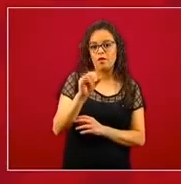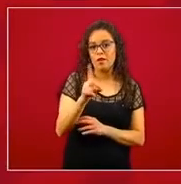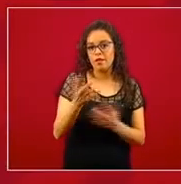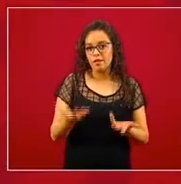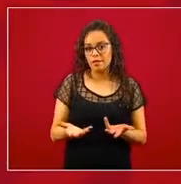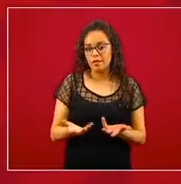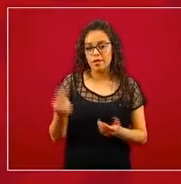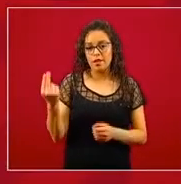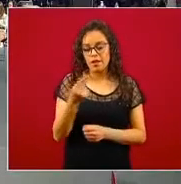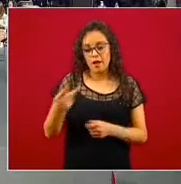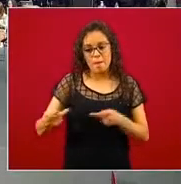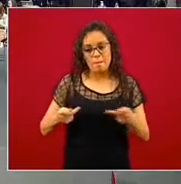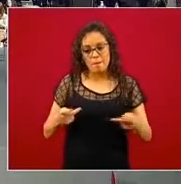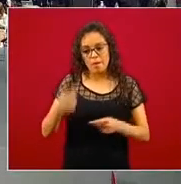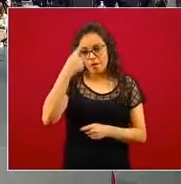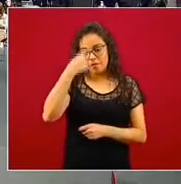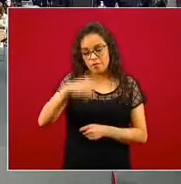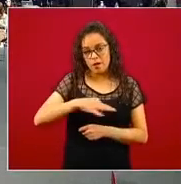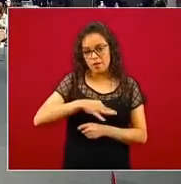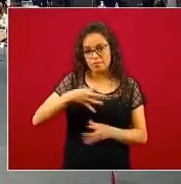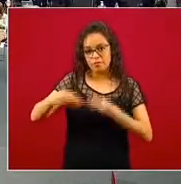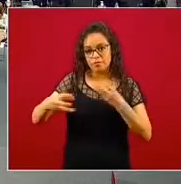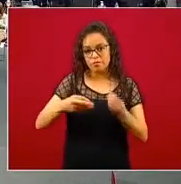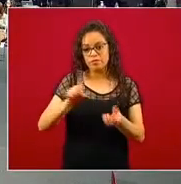important because once again, the hospital